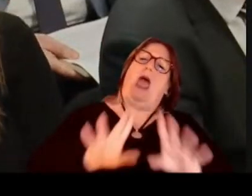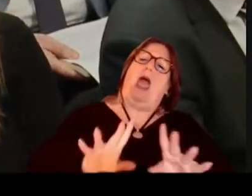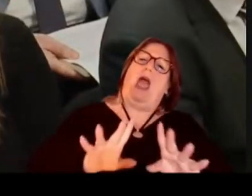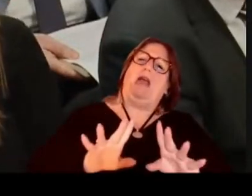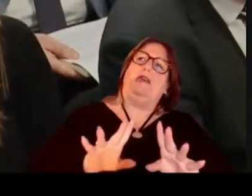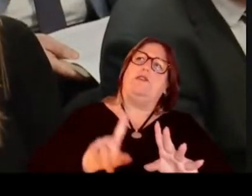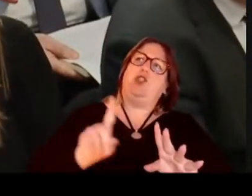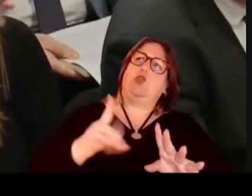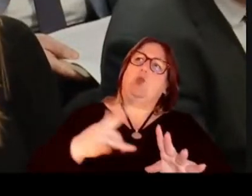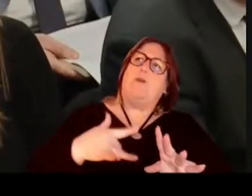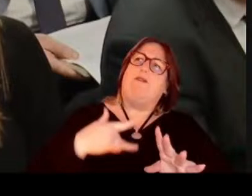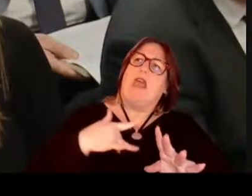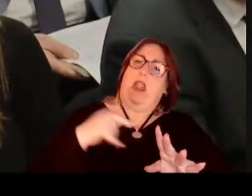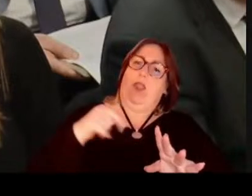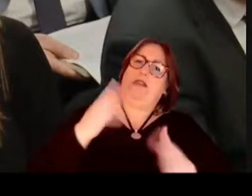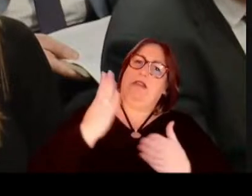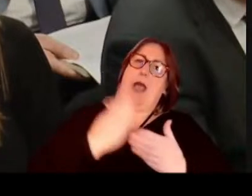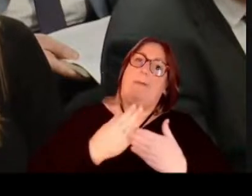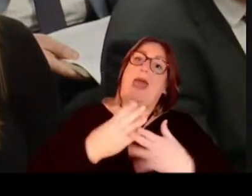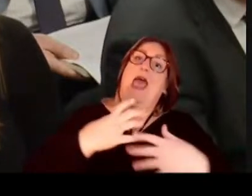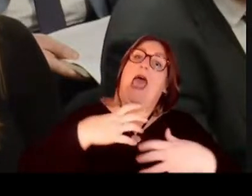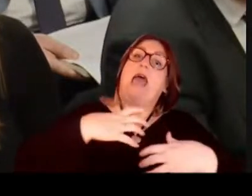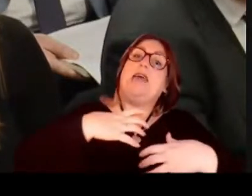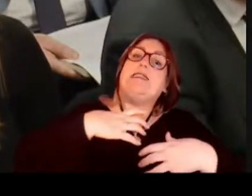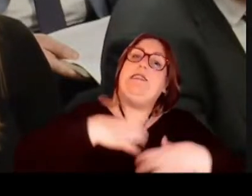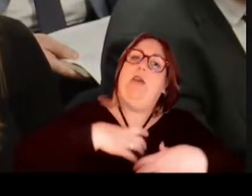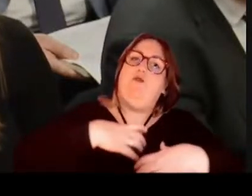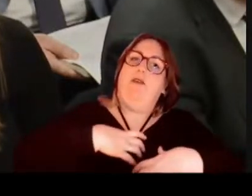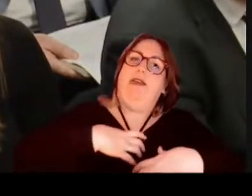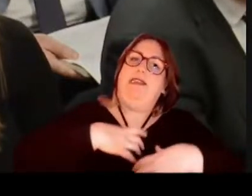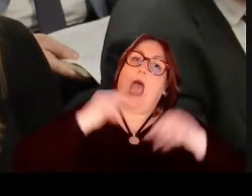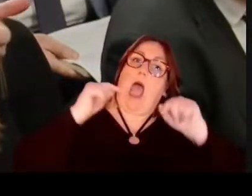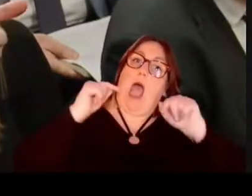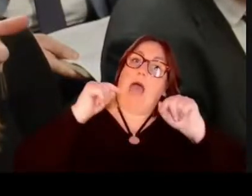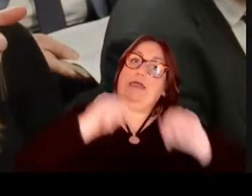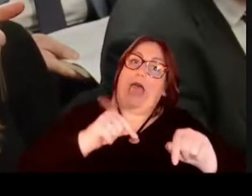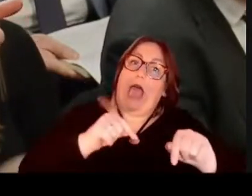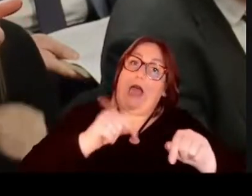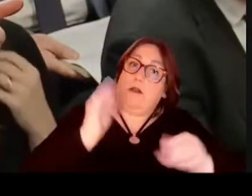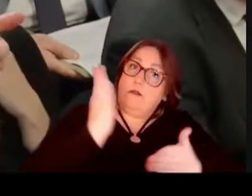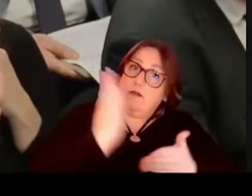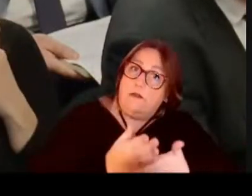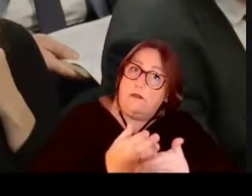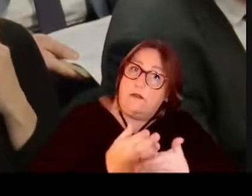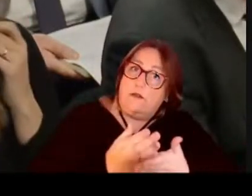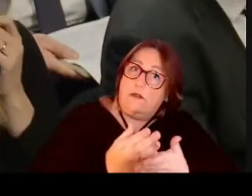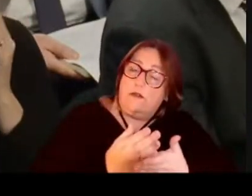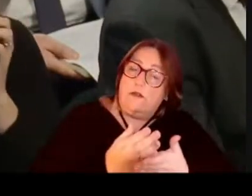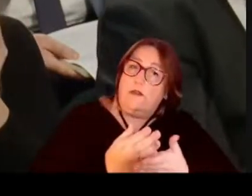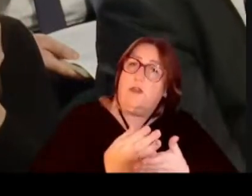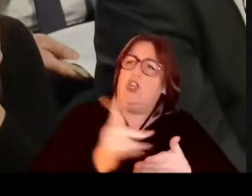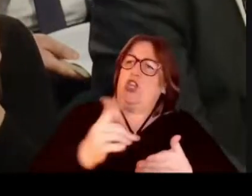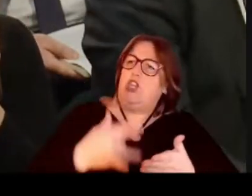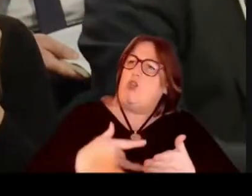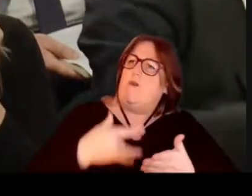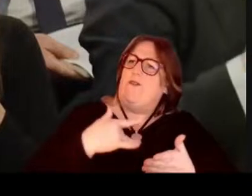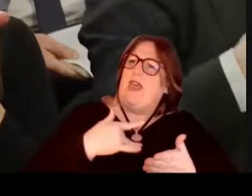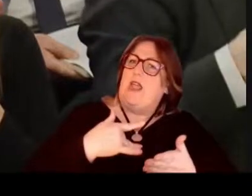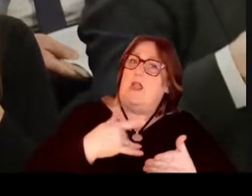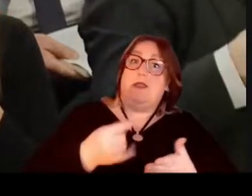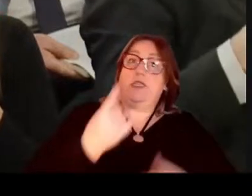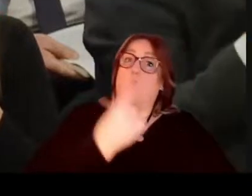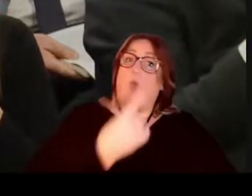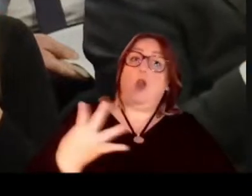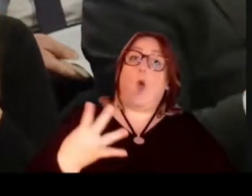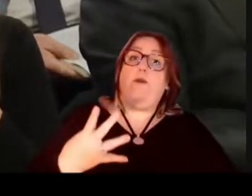the word. Is that right? And also, it sounds like you don't think that this is a one-off. Should people be